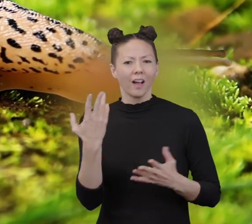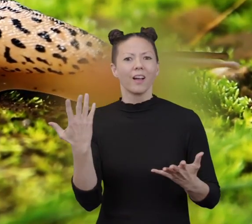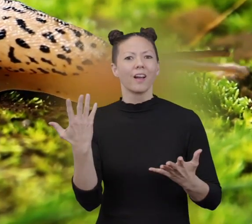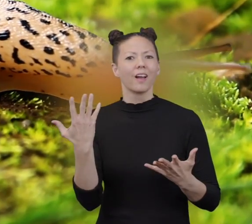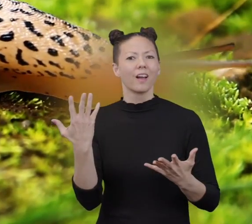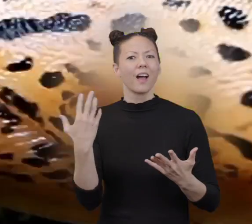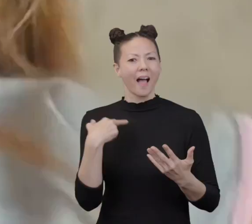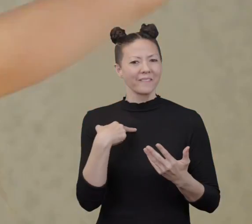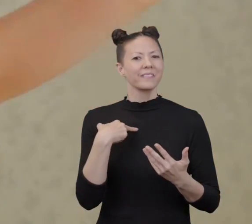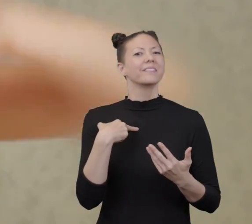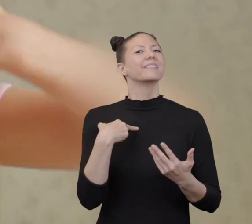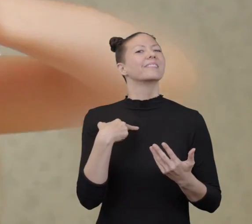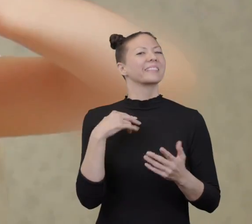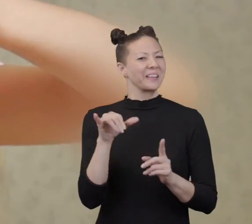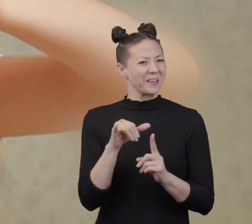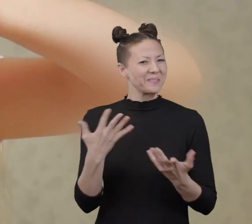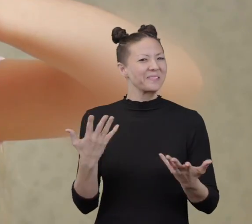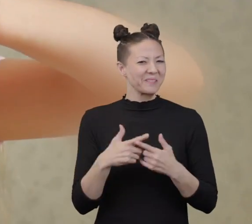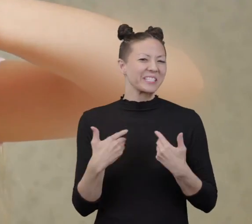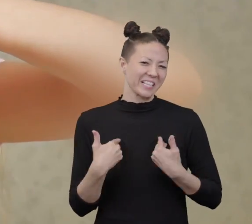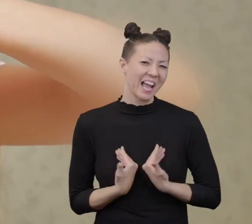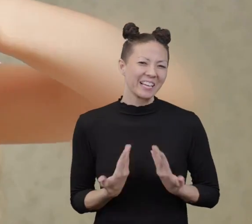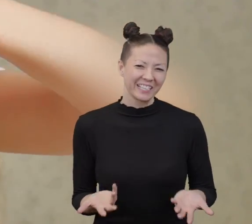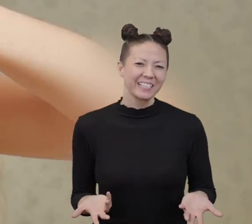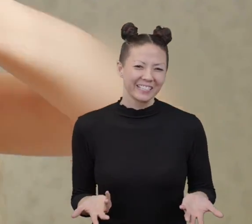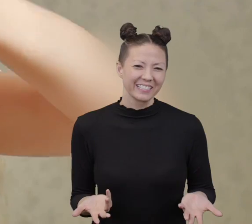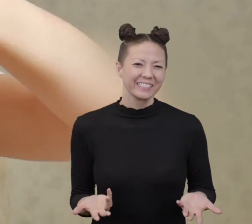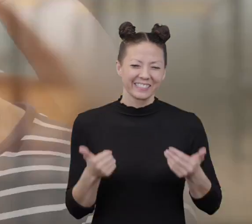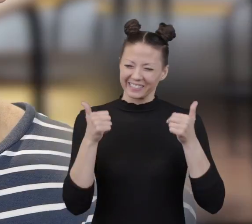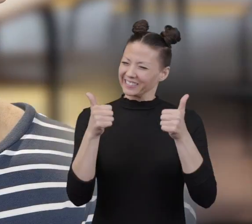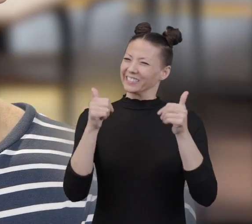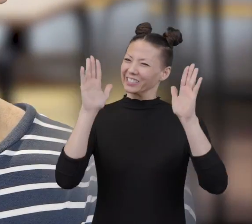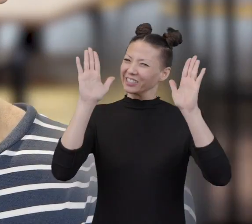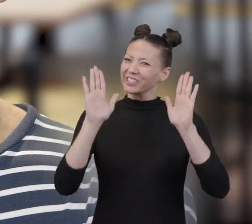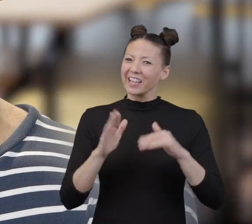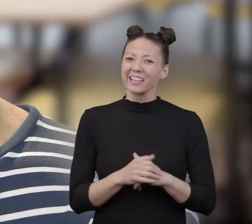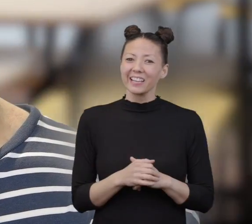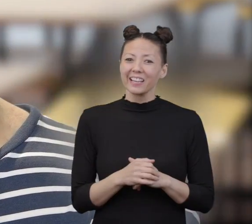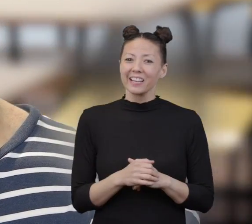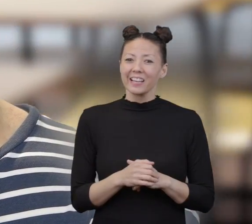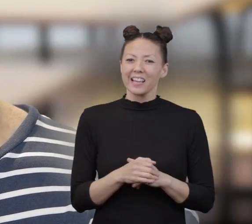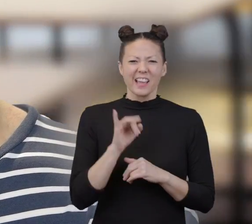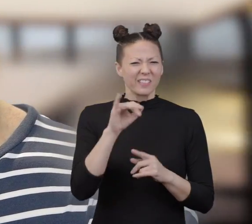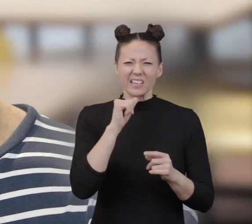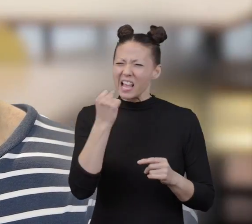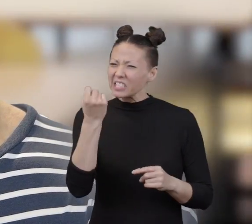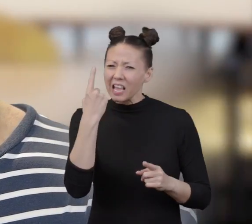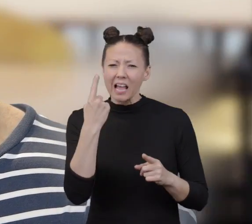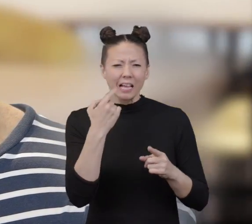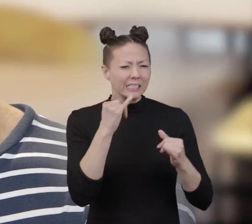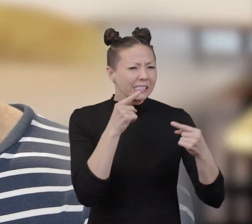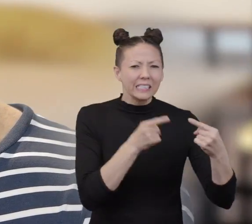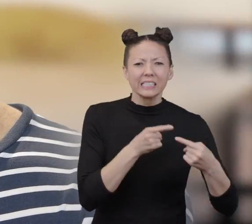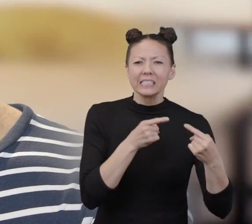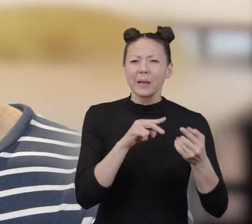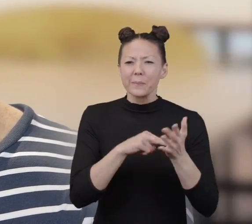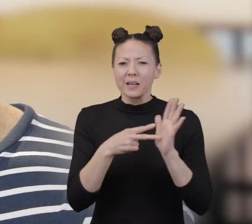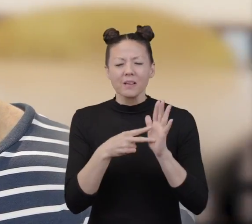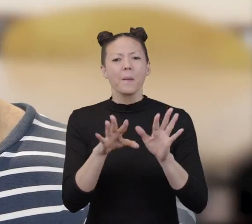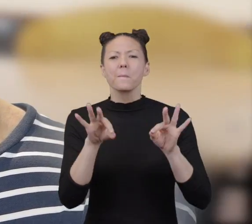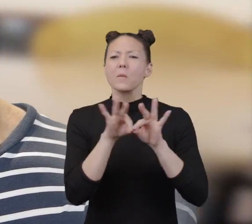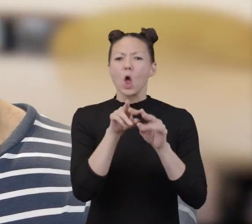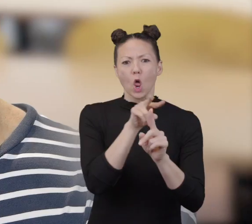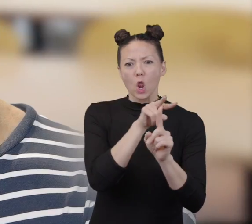own. Great job! If you're still unable to understand the meaning of a word after looking